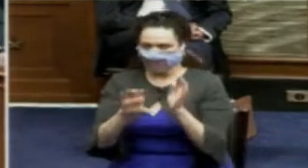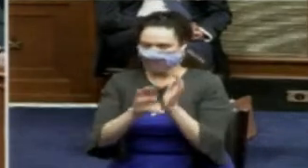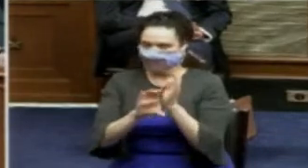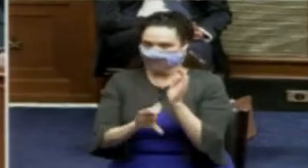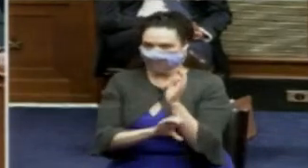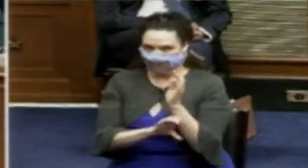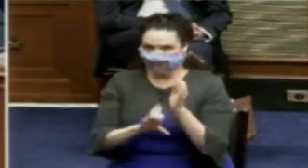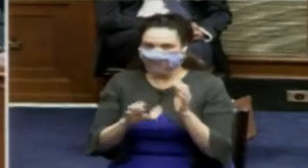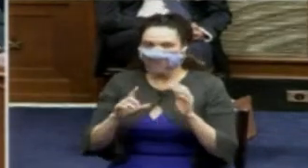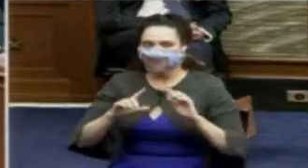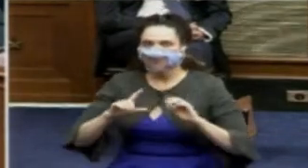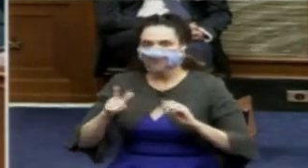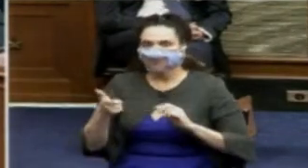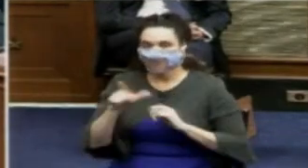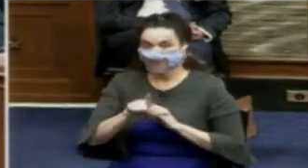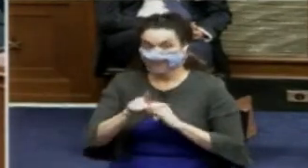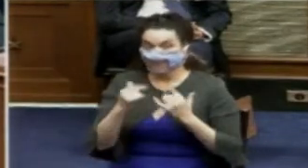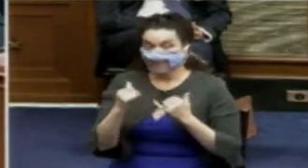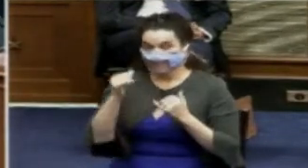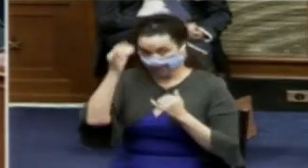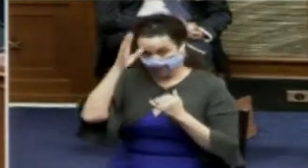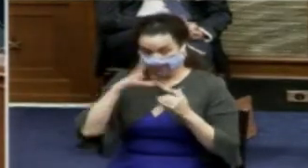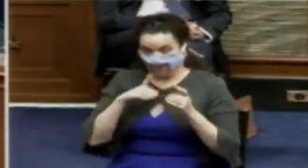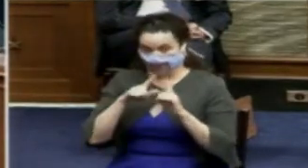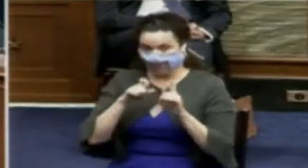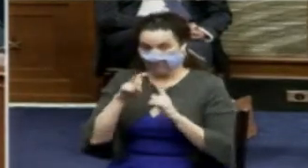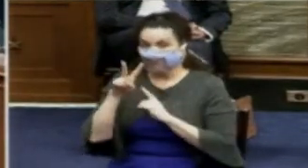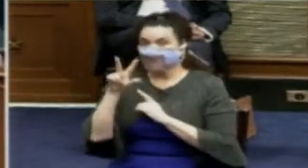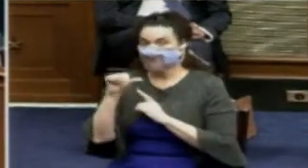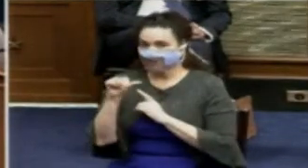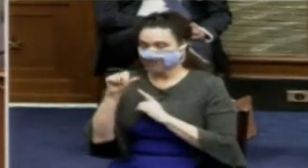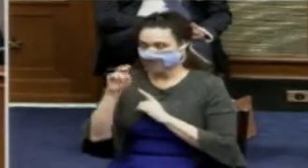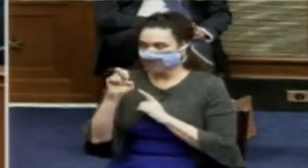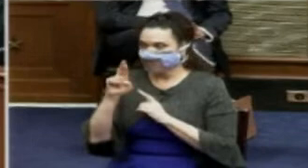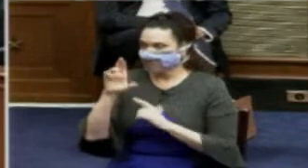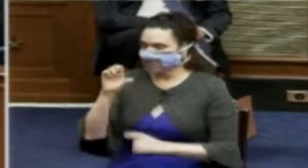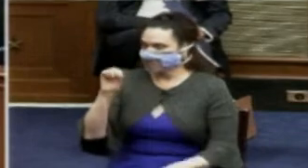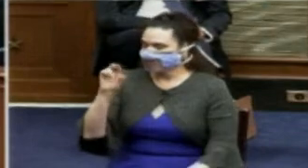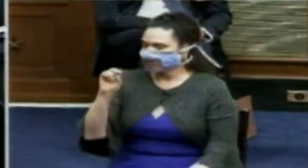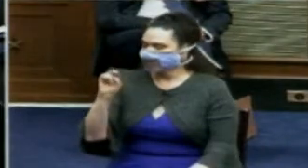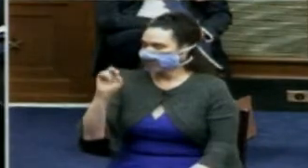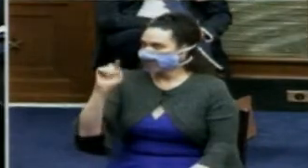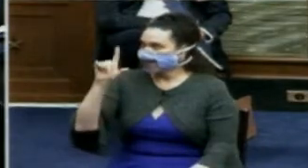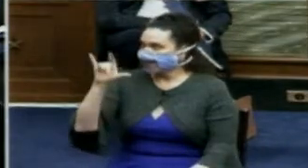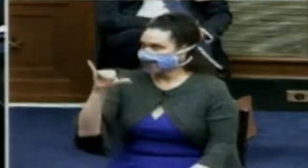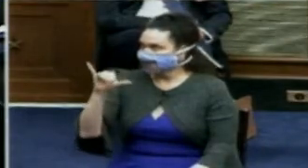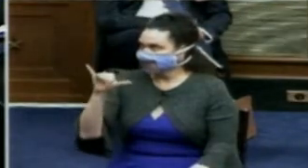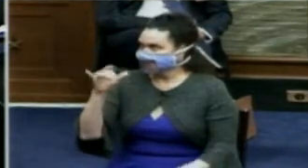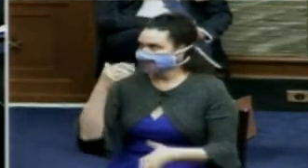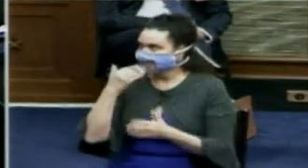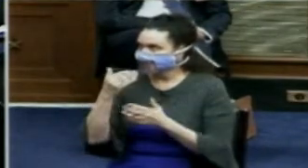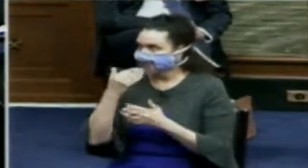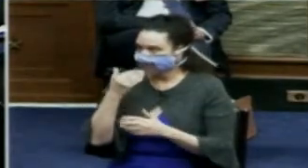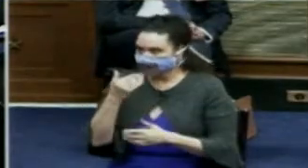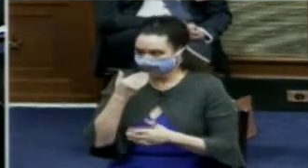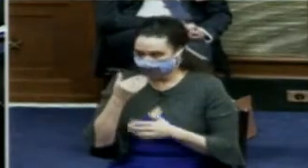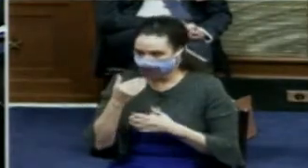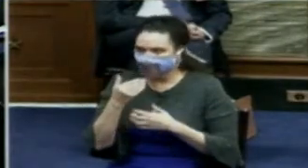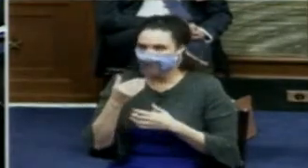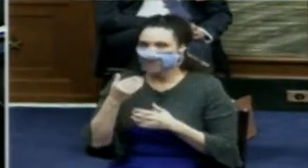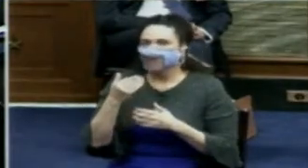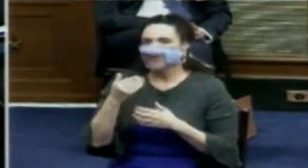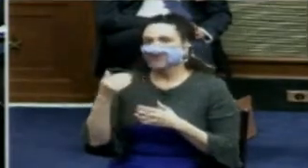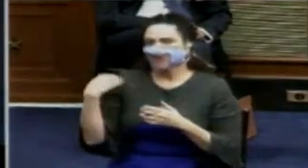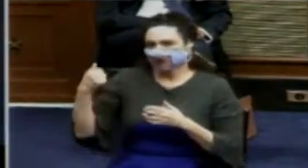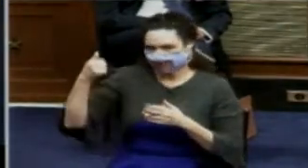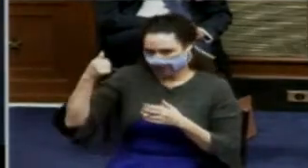And the gentleman from Virginia, Mr. Conley, is now recognized for 5 minutes. Thank you, Madam Chairwoman, and thank you,